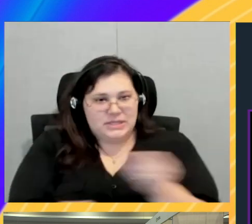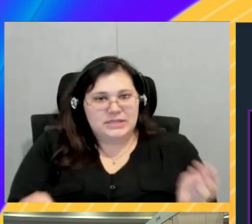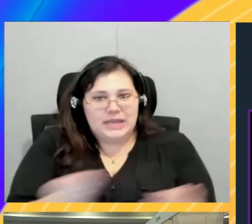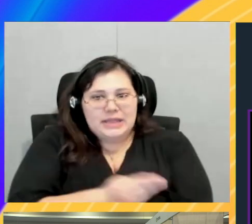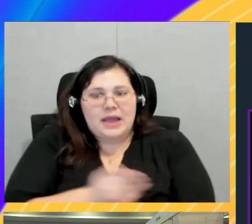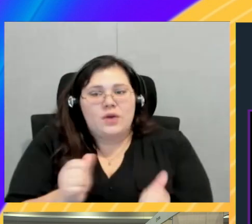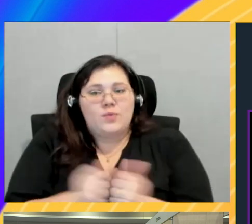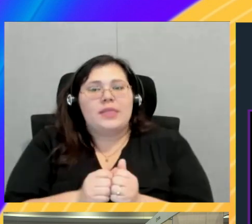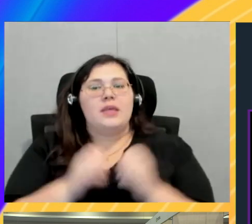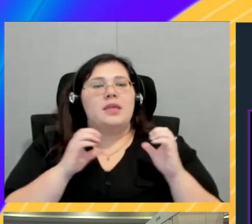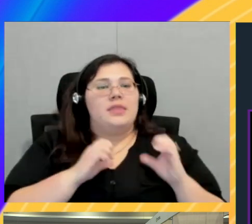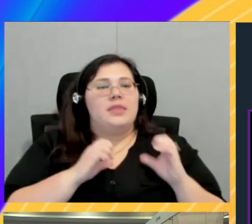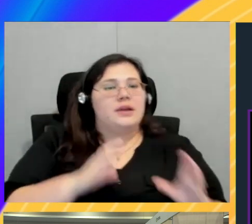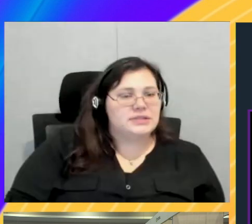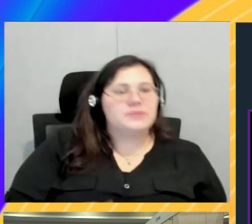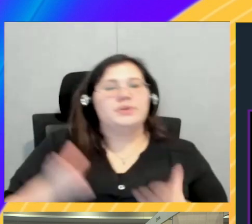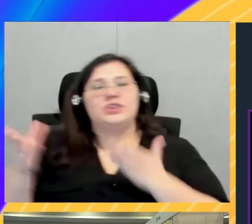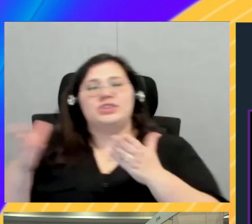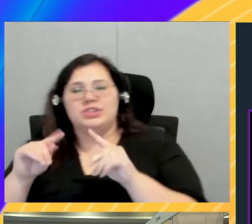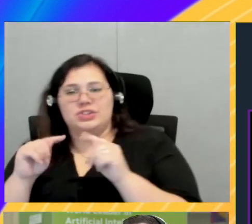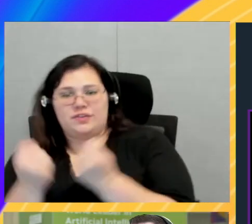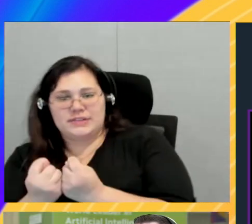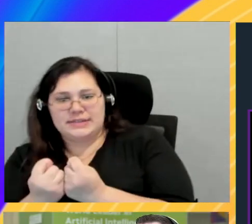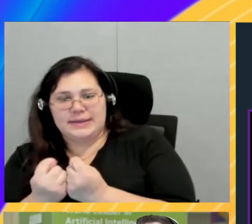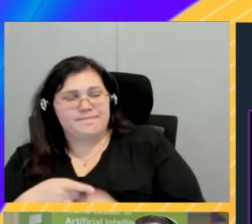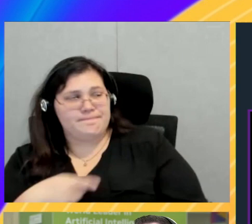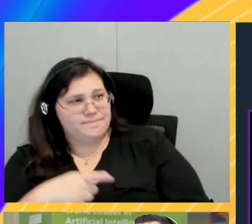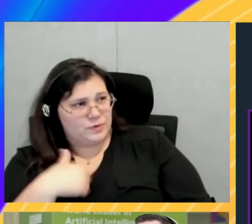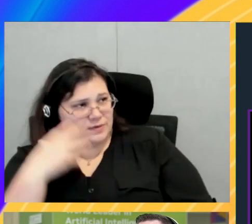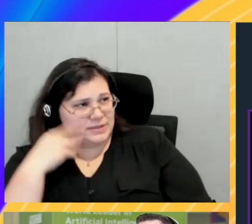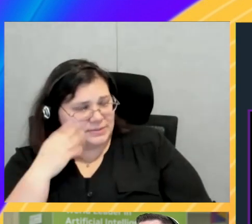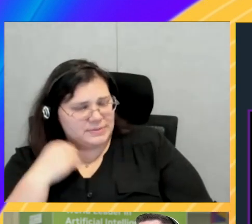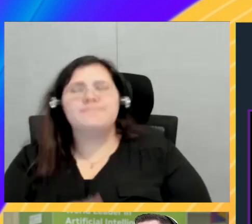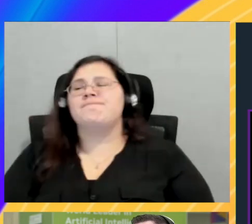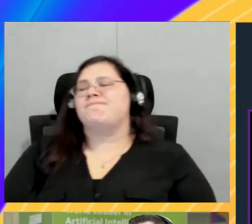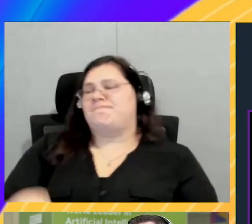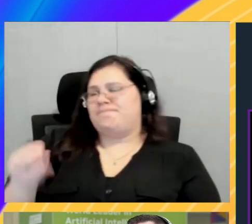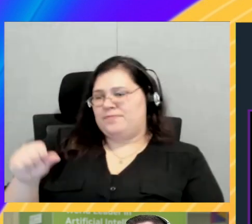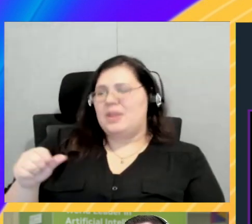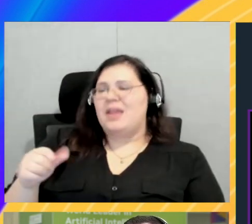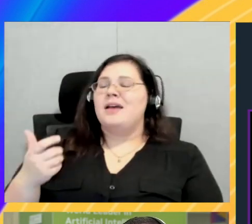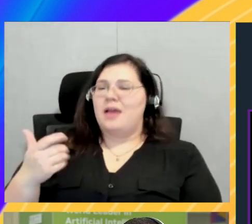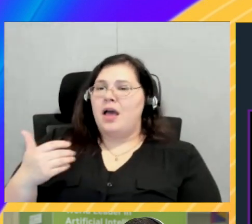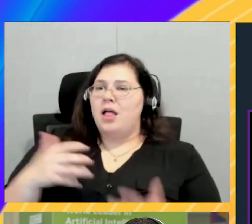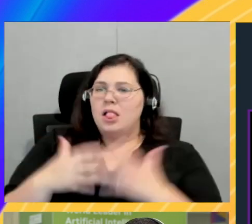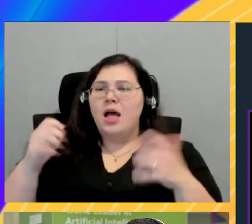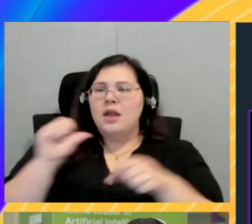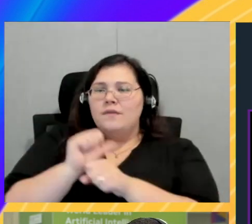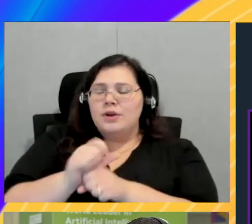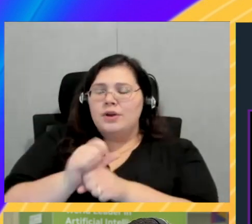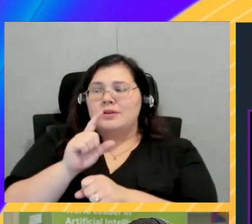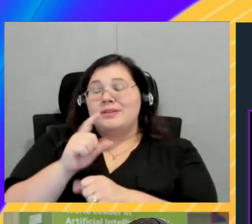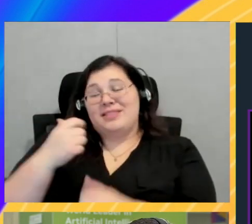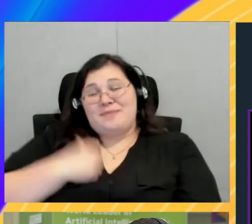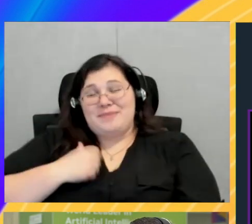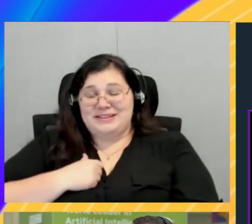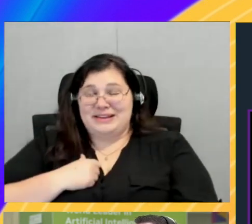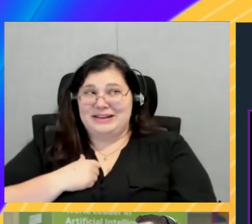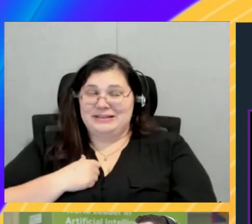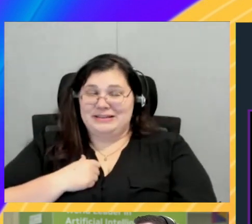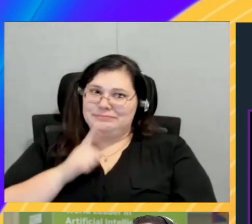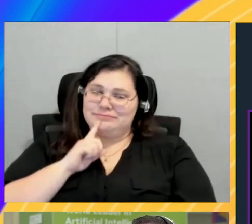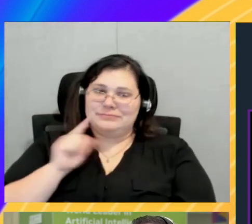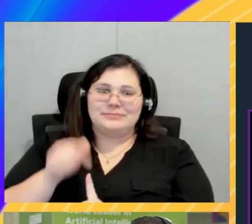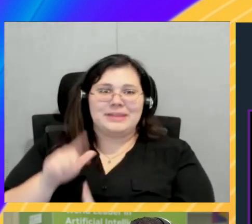that? I do a lot of work. The military is really, especially the DoD, really excited about edge computing.